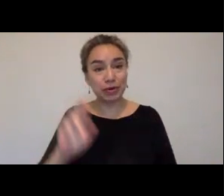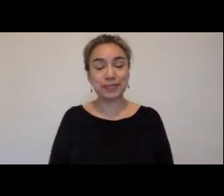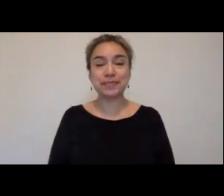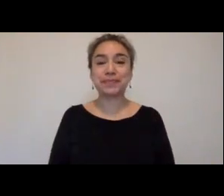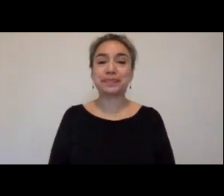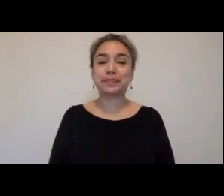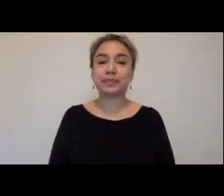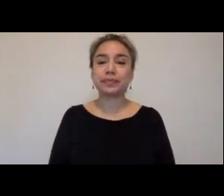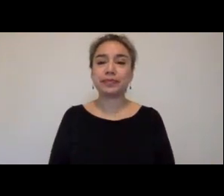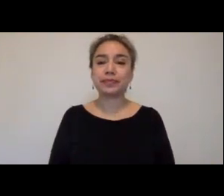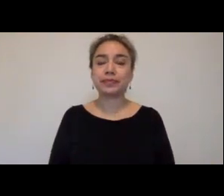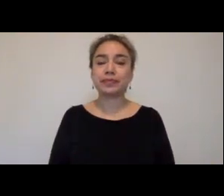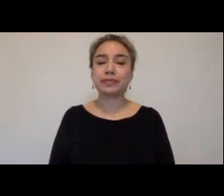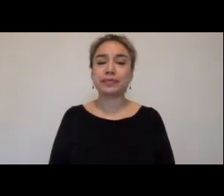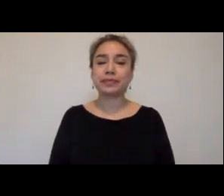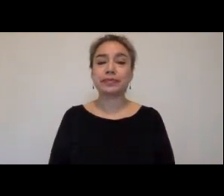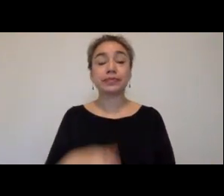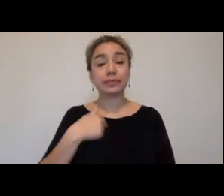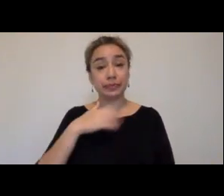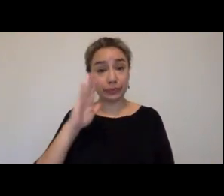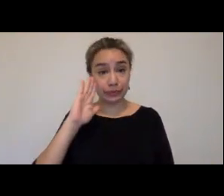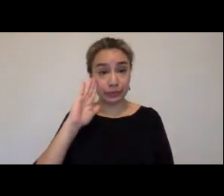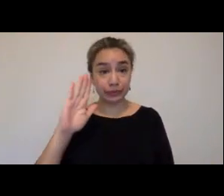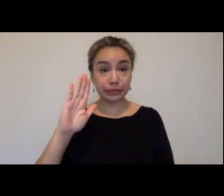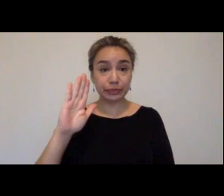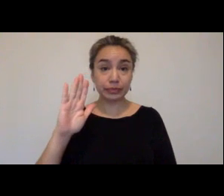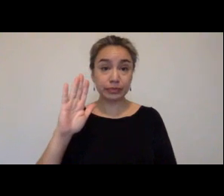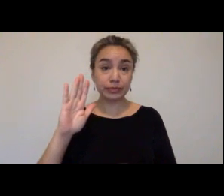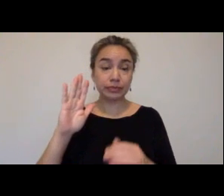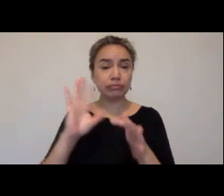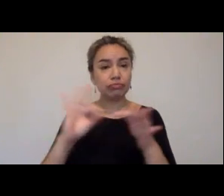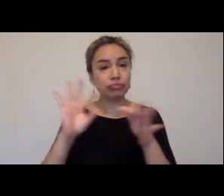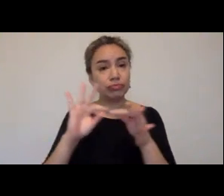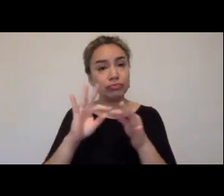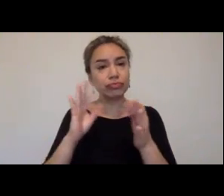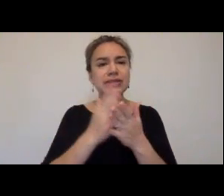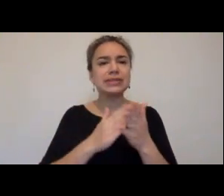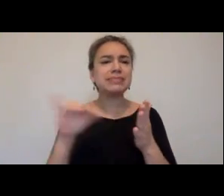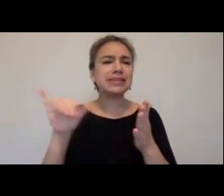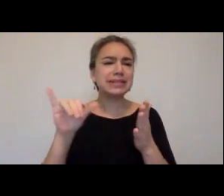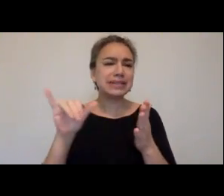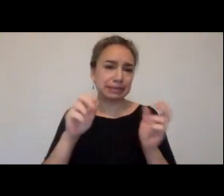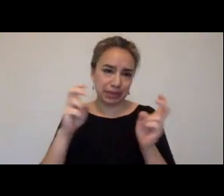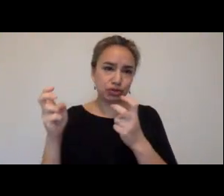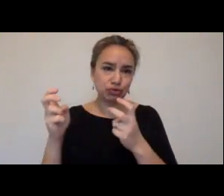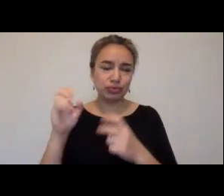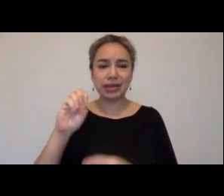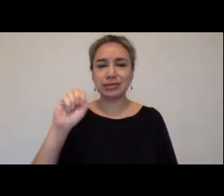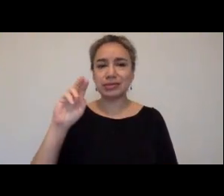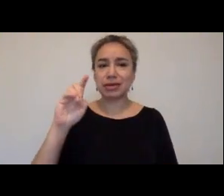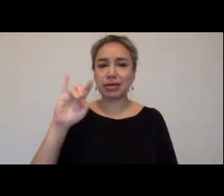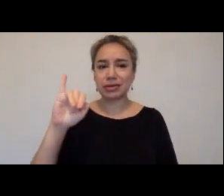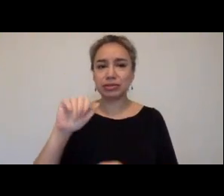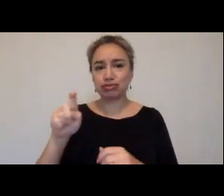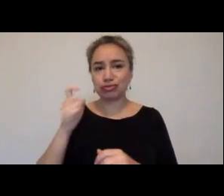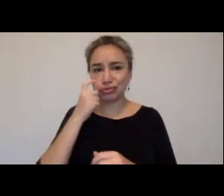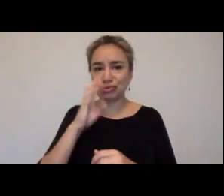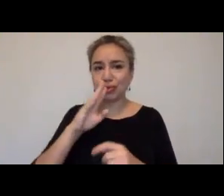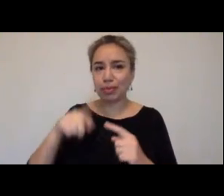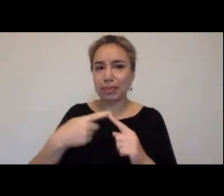So I'm going to be talking about some of the same issues that Savi just talked about, but with a slightly